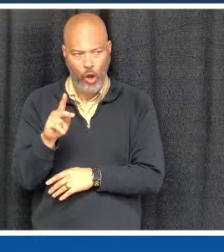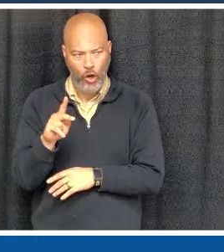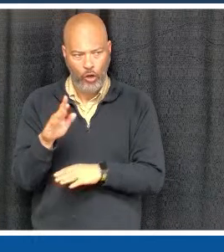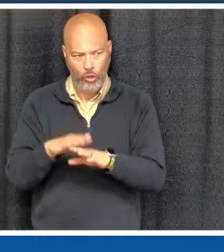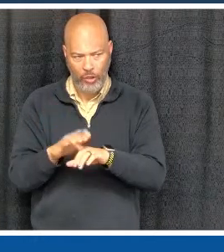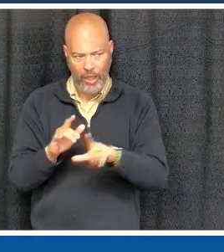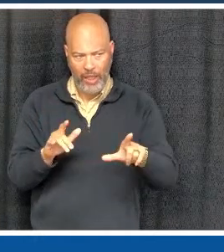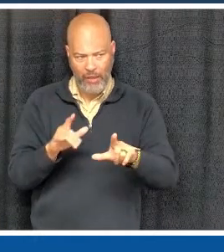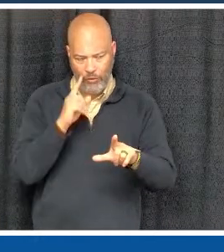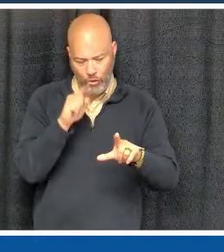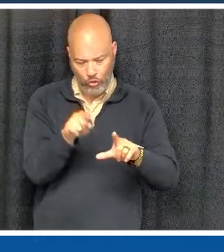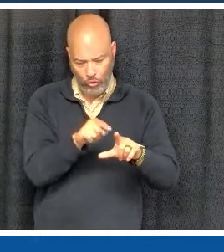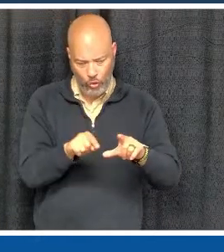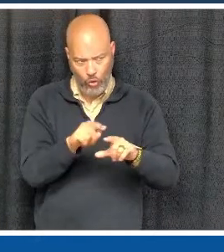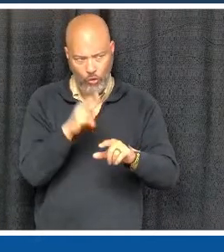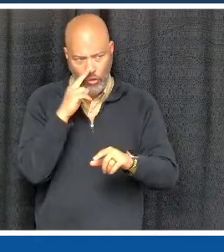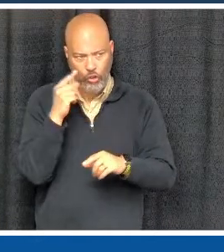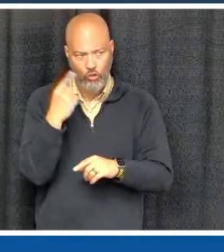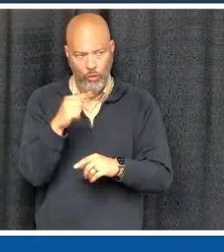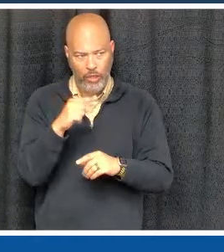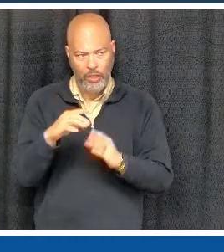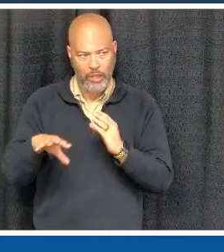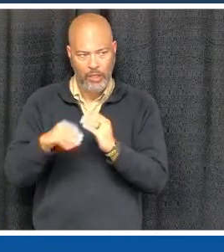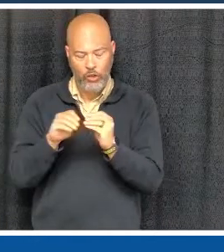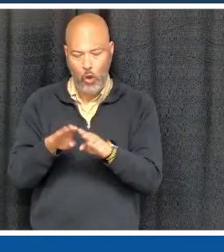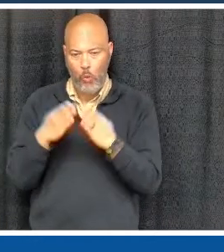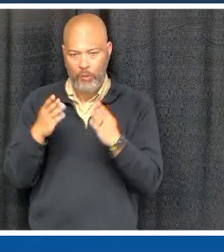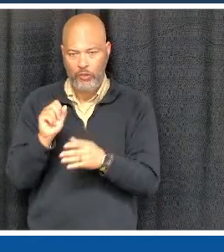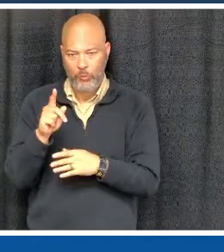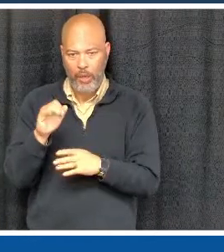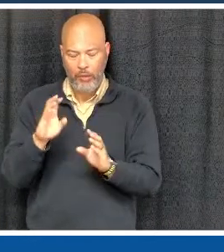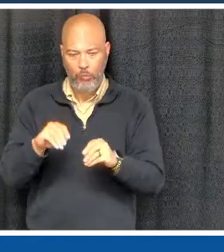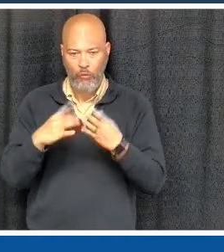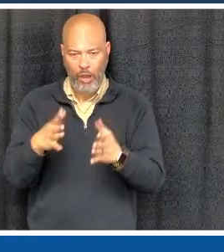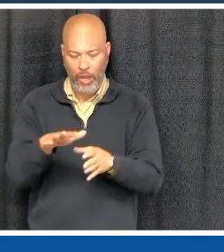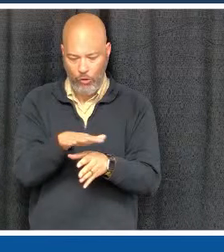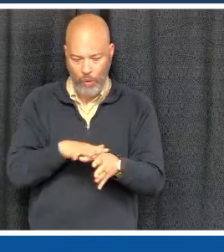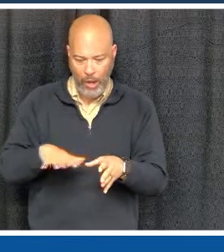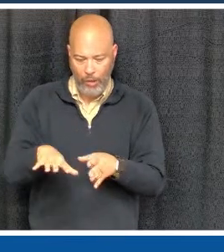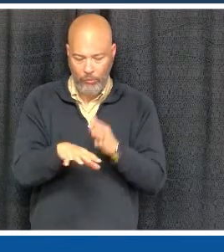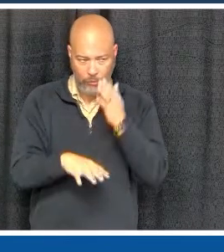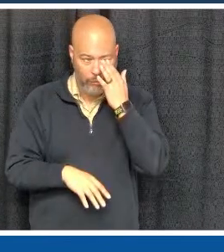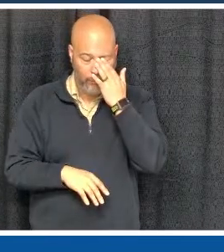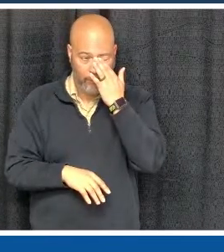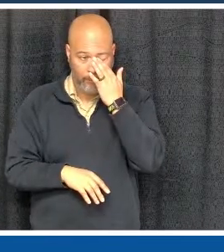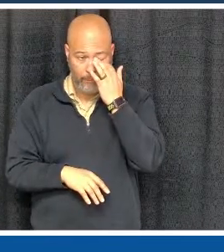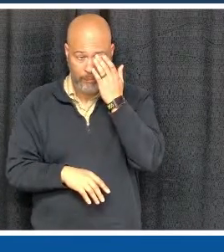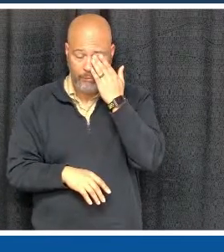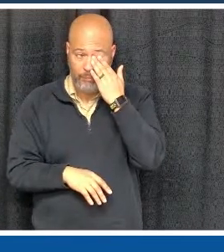that in a circled area, and then the green is the additional open space provided around there.